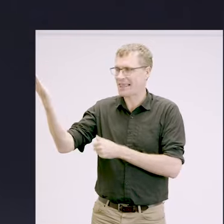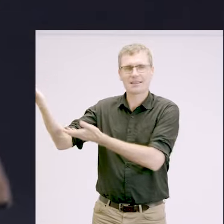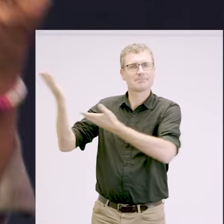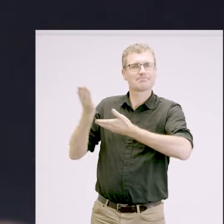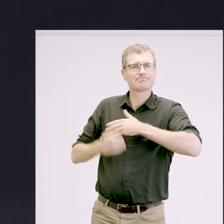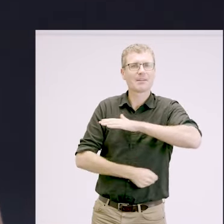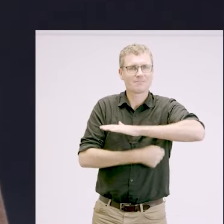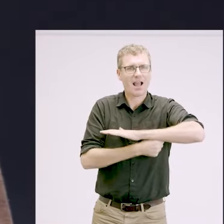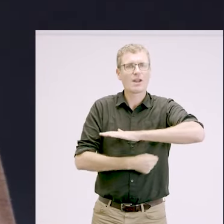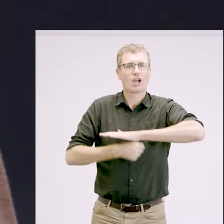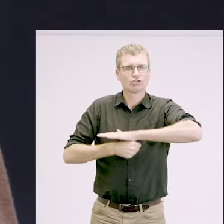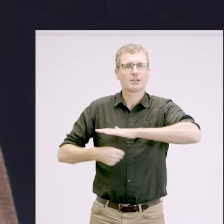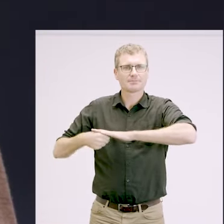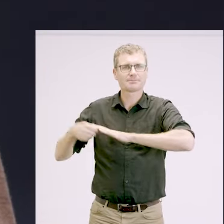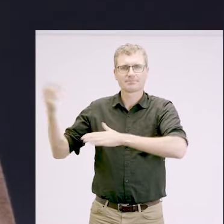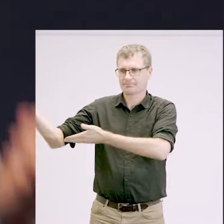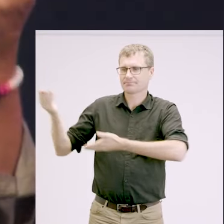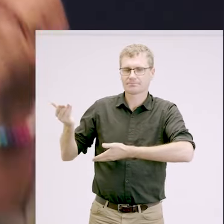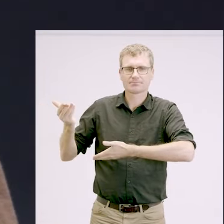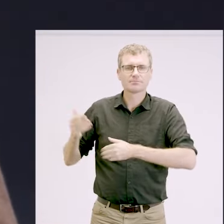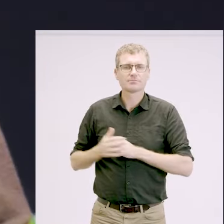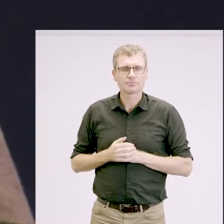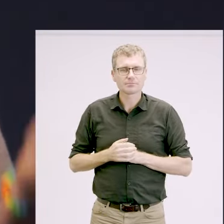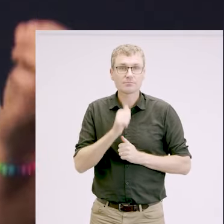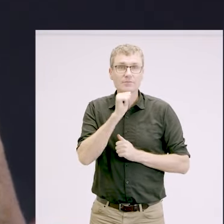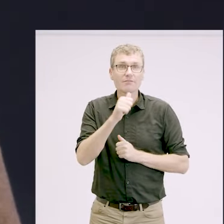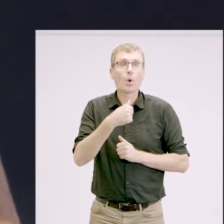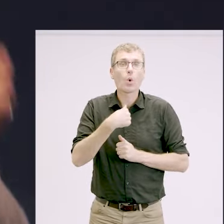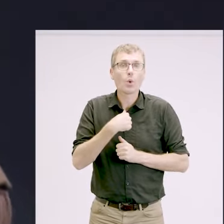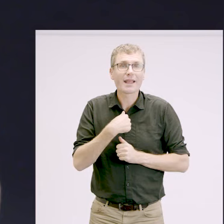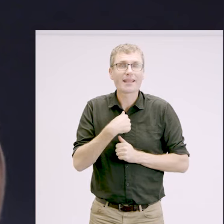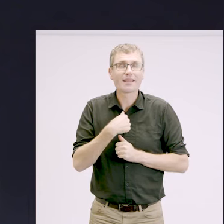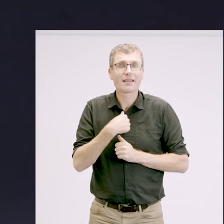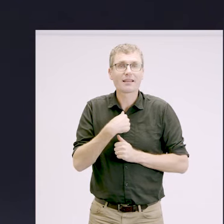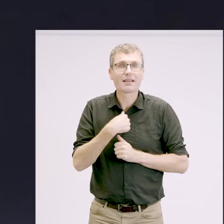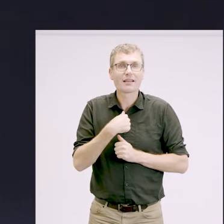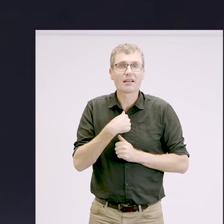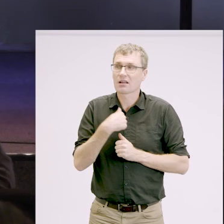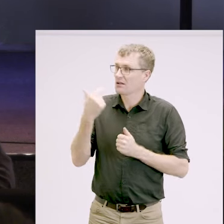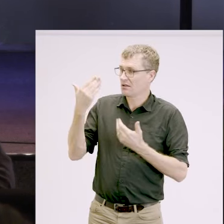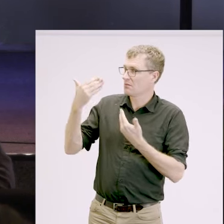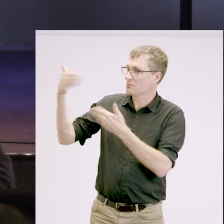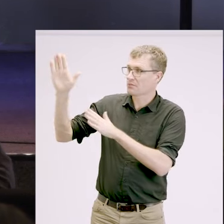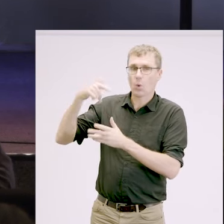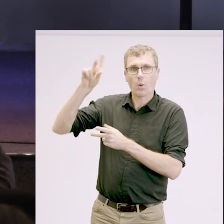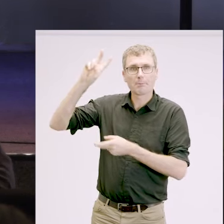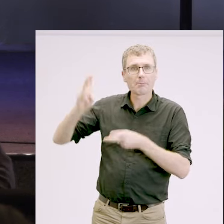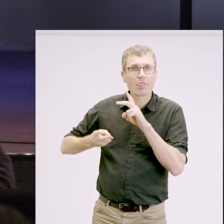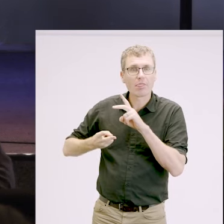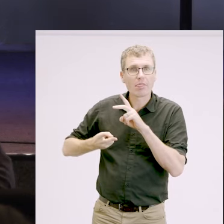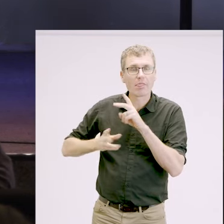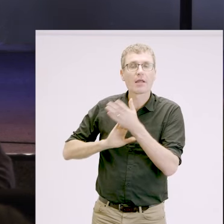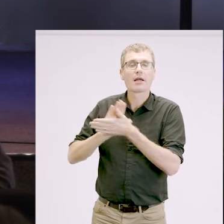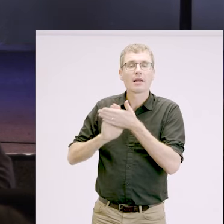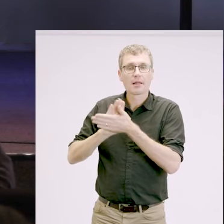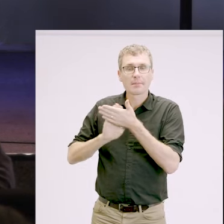again, he's our foundation, right? He is our foundation. And where we miss that, where we get kind of twisted on